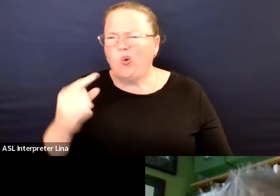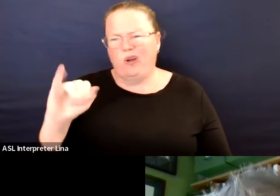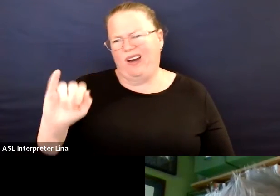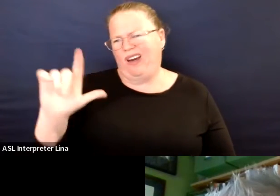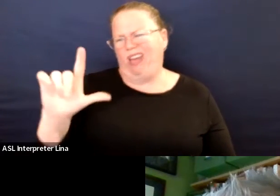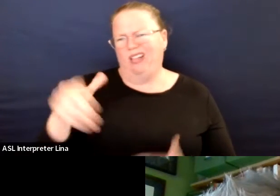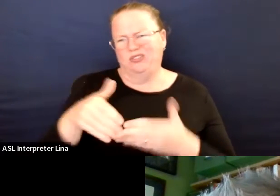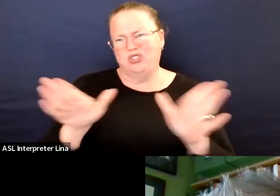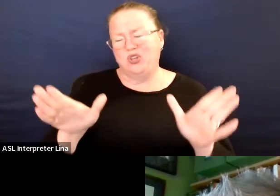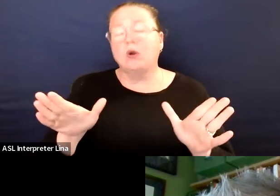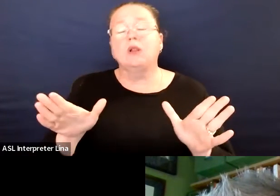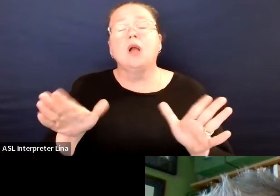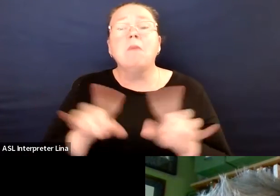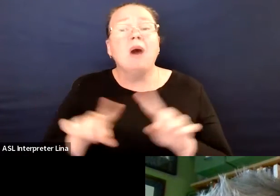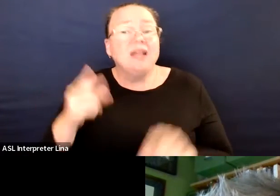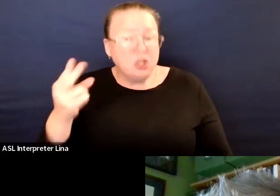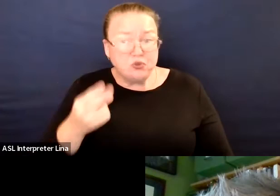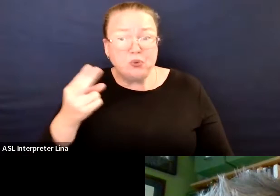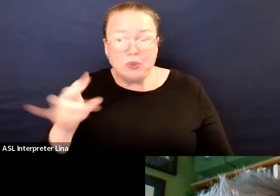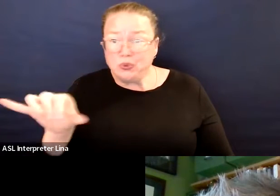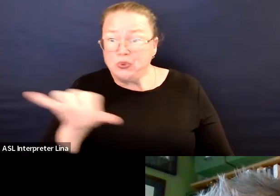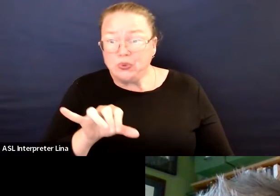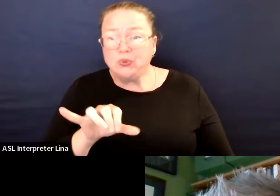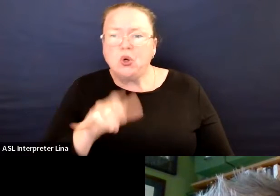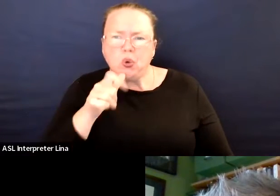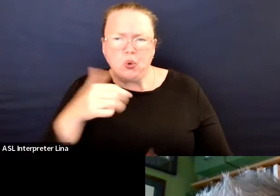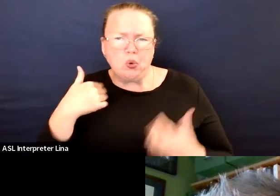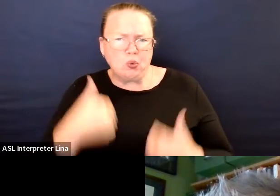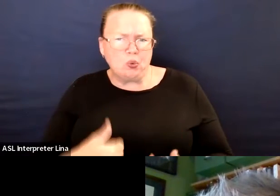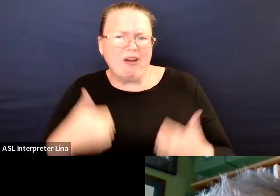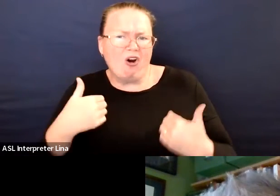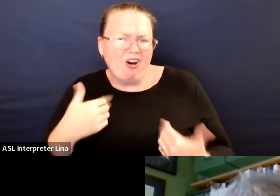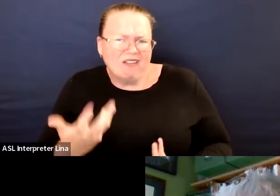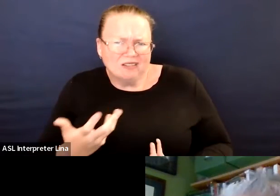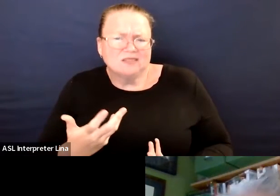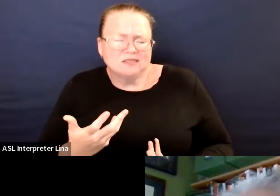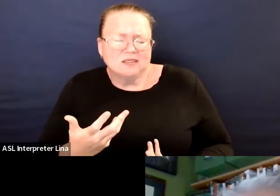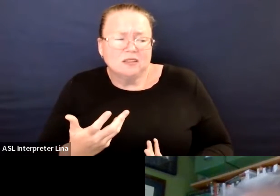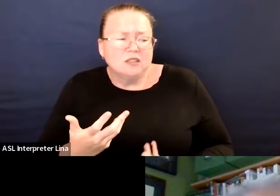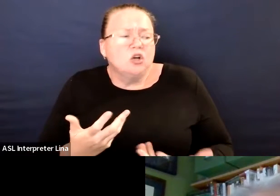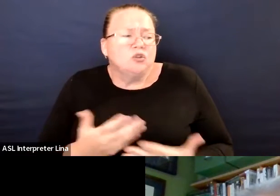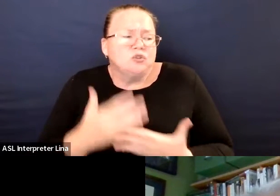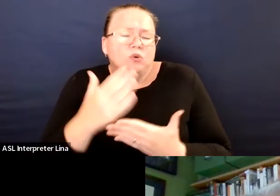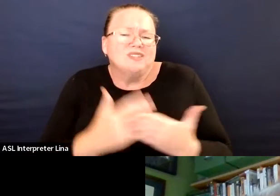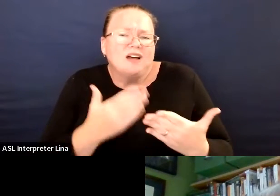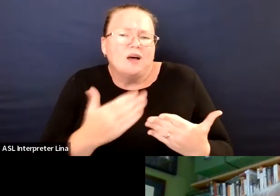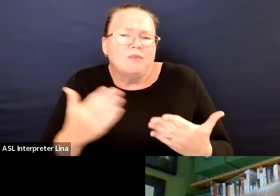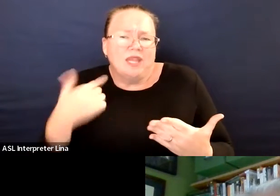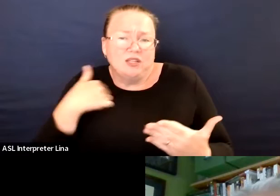in general, but a little bit of history about our center and who we are. So some of the things that we've